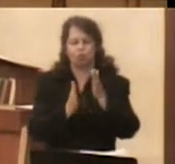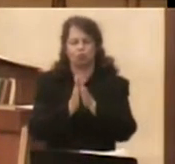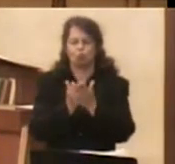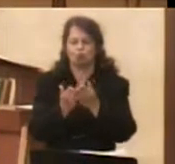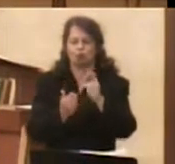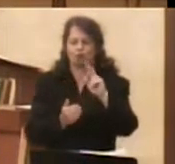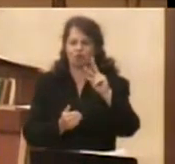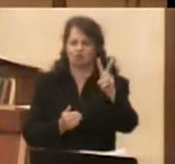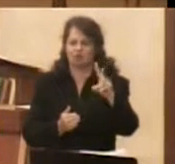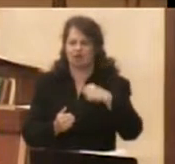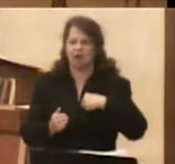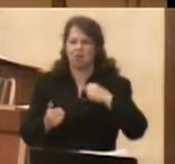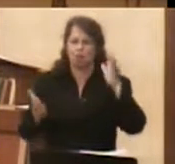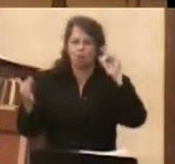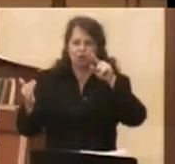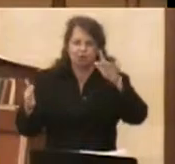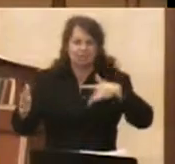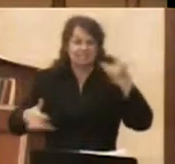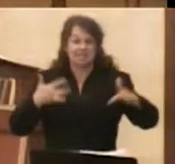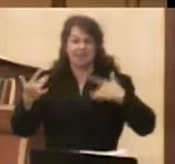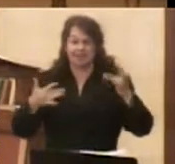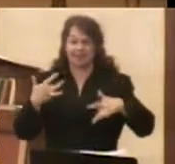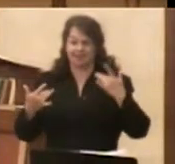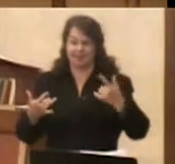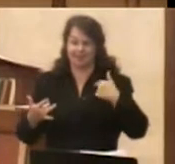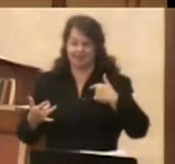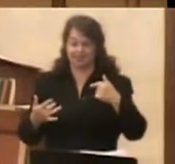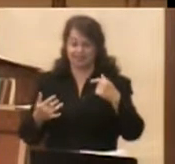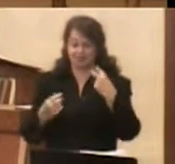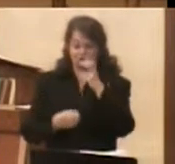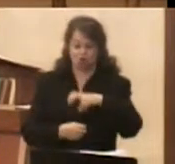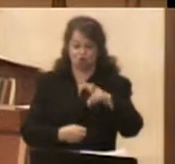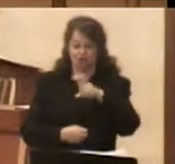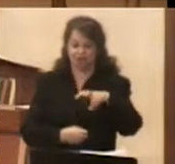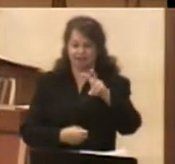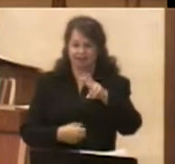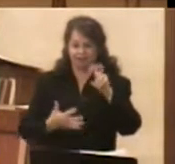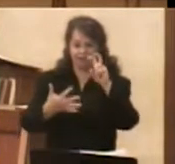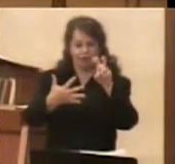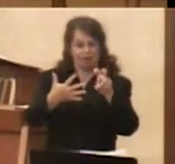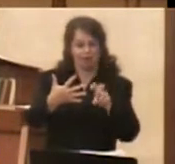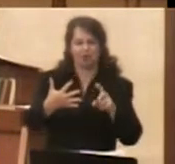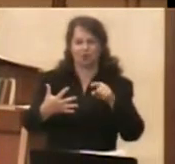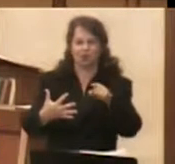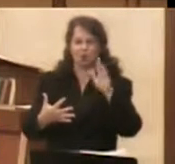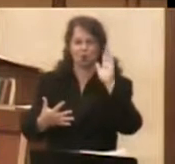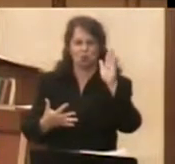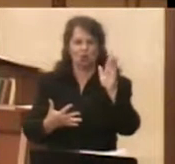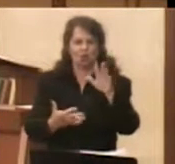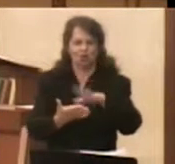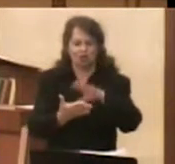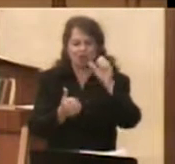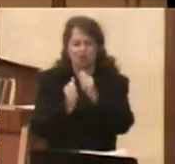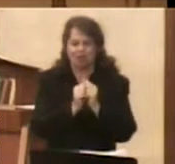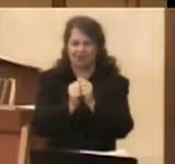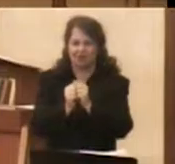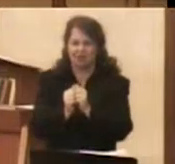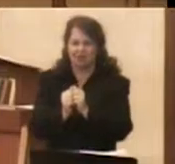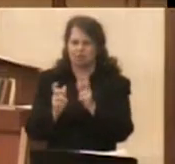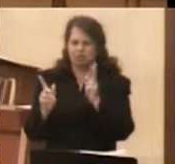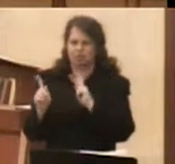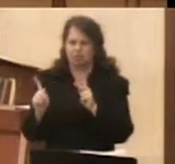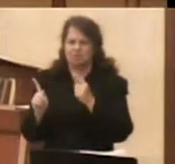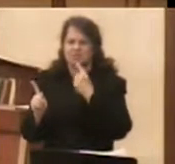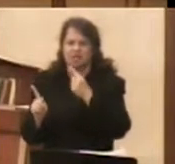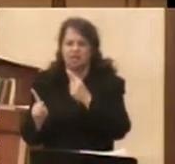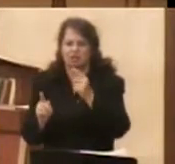you're excited about this journey we will share together. Now, for most people, you say the book of Revelation and they start to shake in